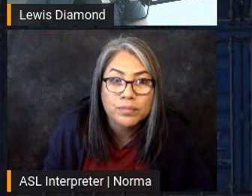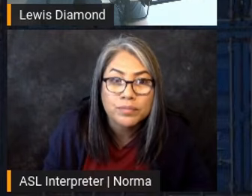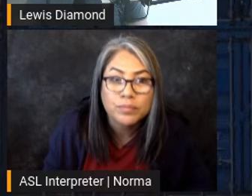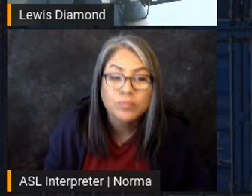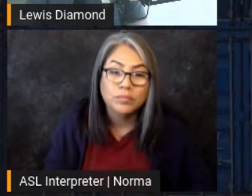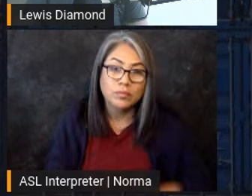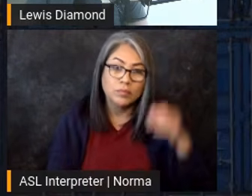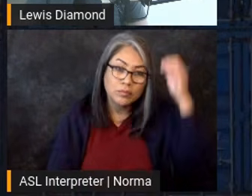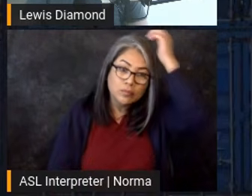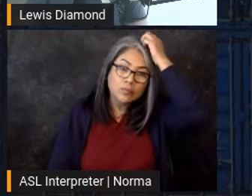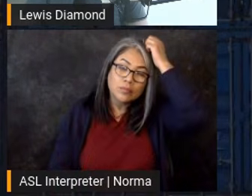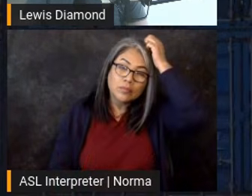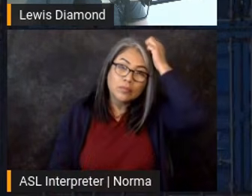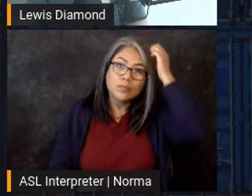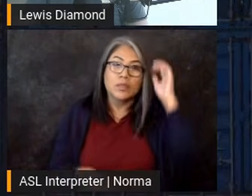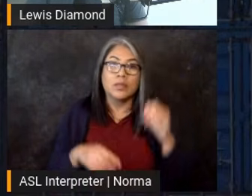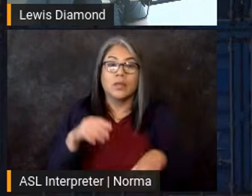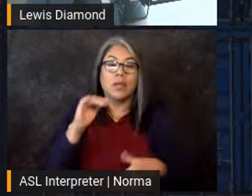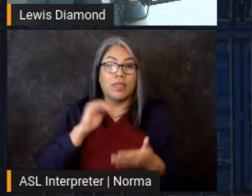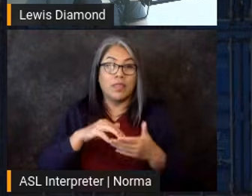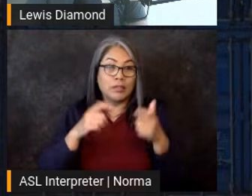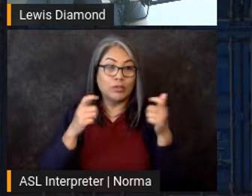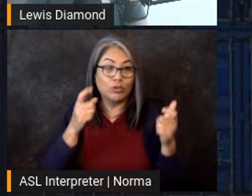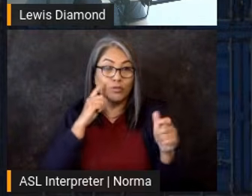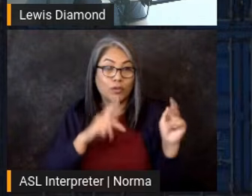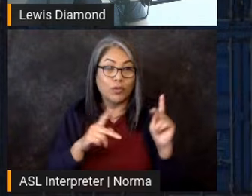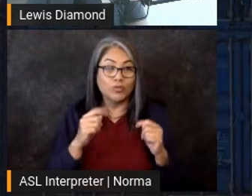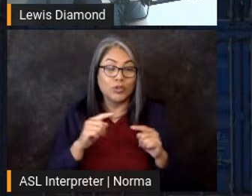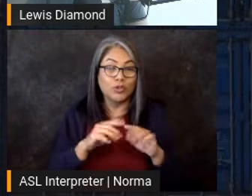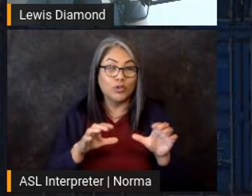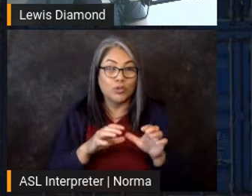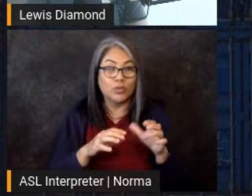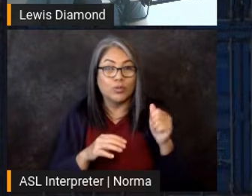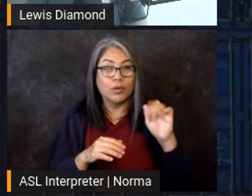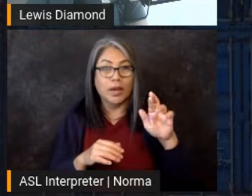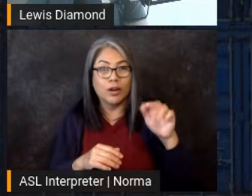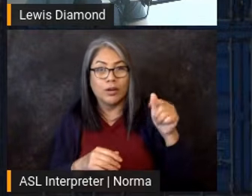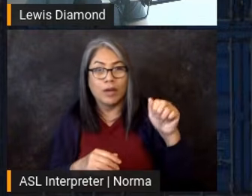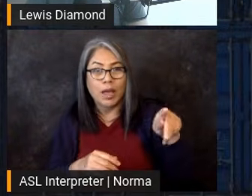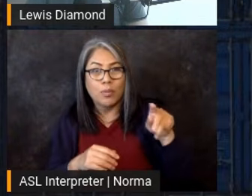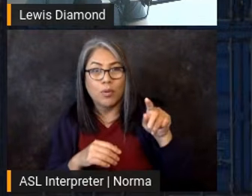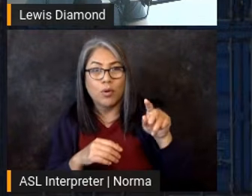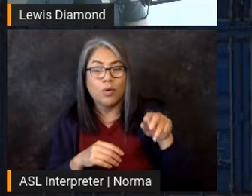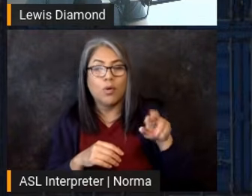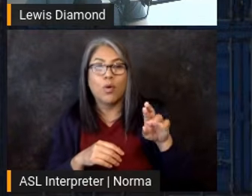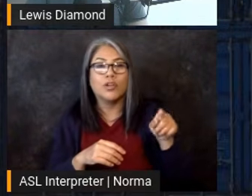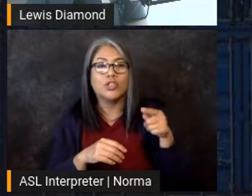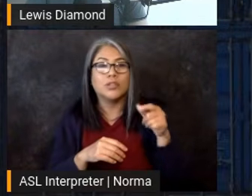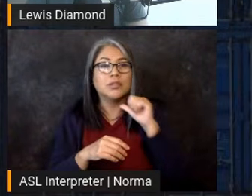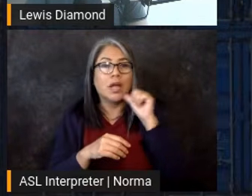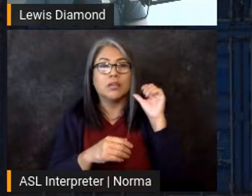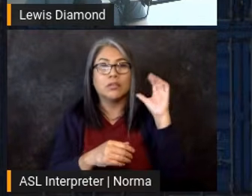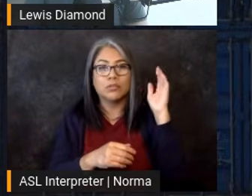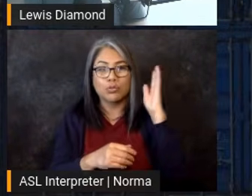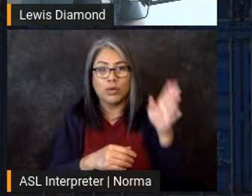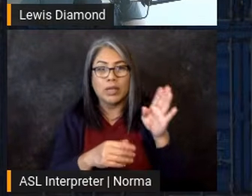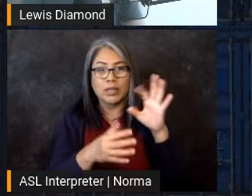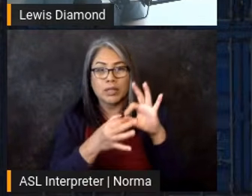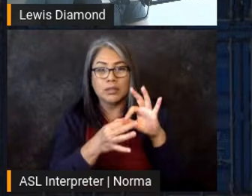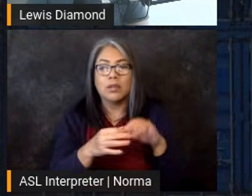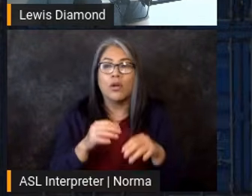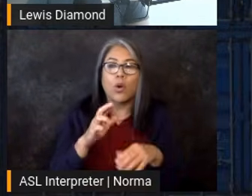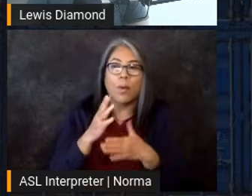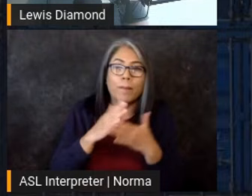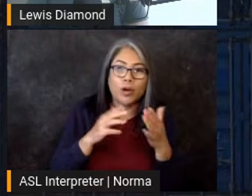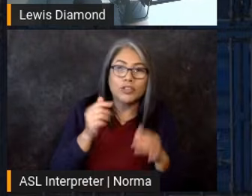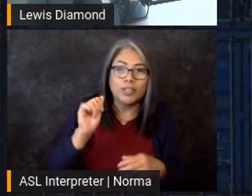This is huge for folks that are like trying to do air gapped or just not directly connected. Yeah, or partially air gapped.